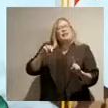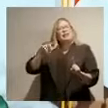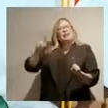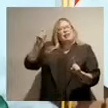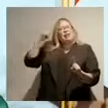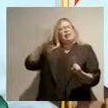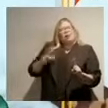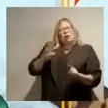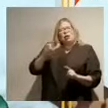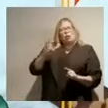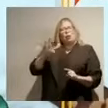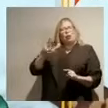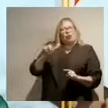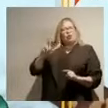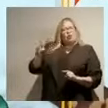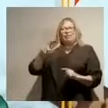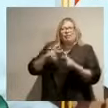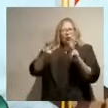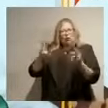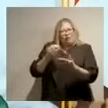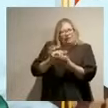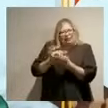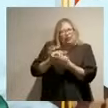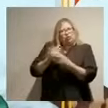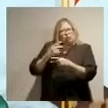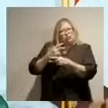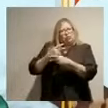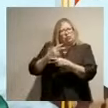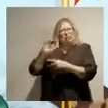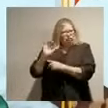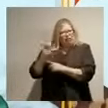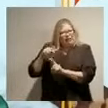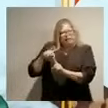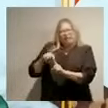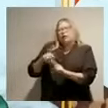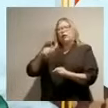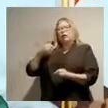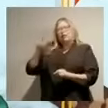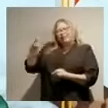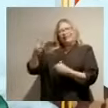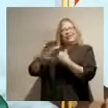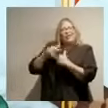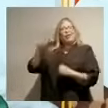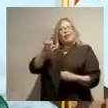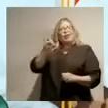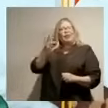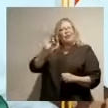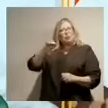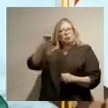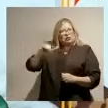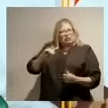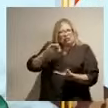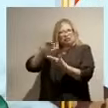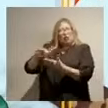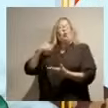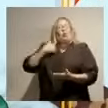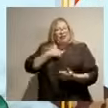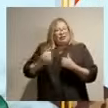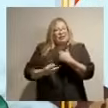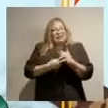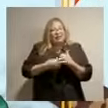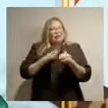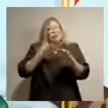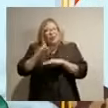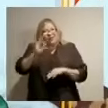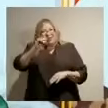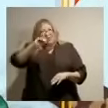think he broke 89%. So, no, we knew this was coming, Adam. And that's why we set aside these one-time programs that we can claw